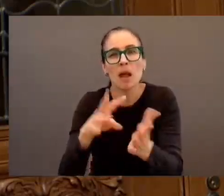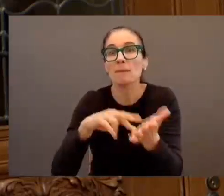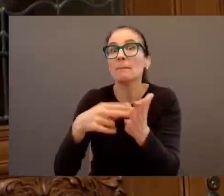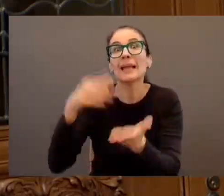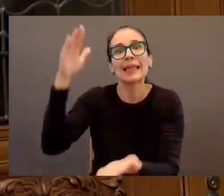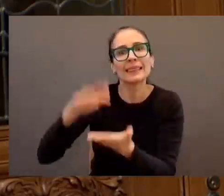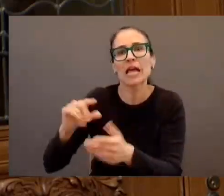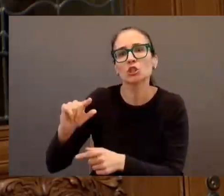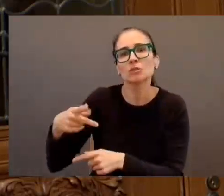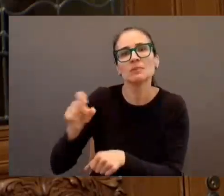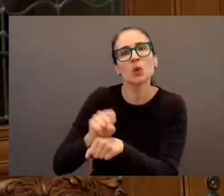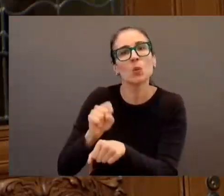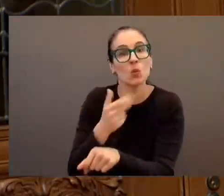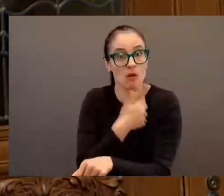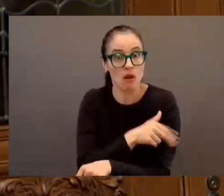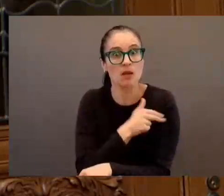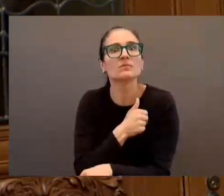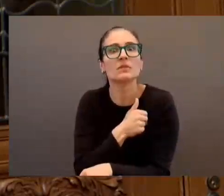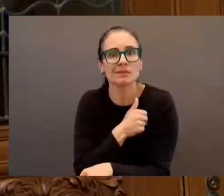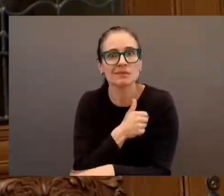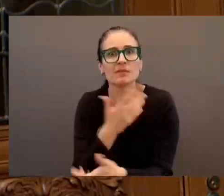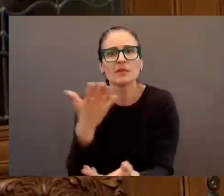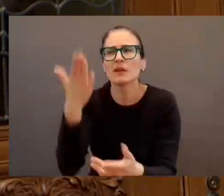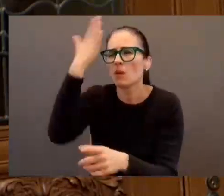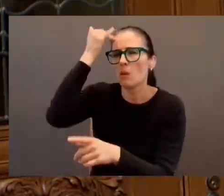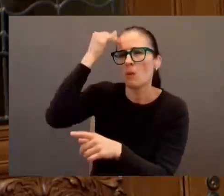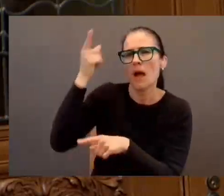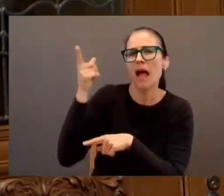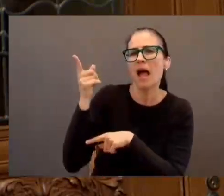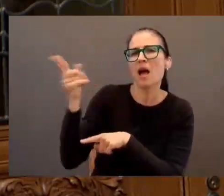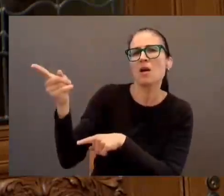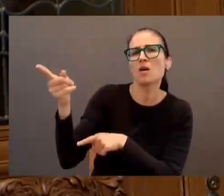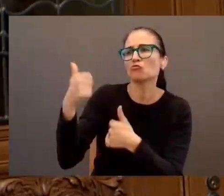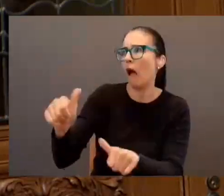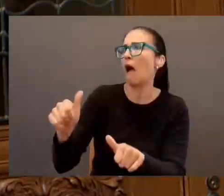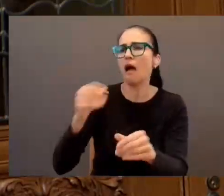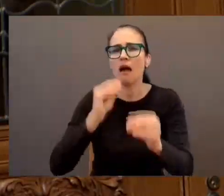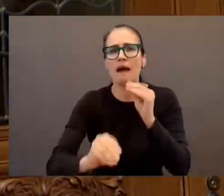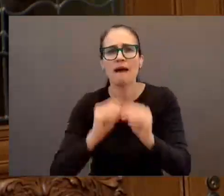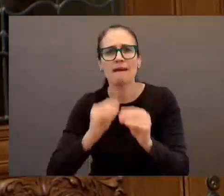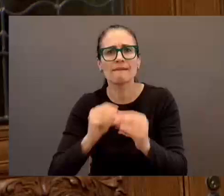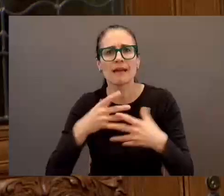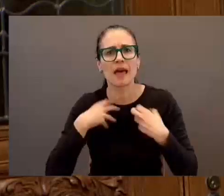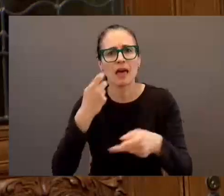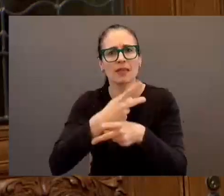to fix healthcare access by destroying BC's emergency departments?